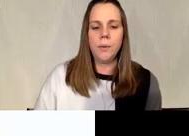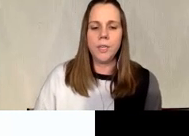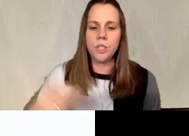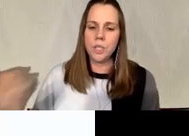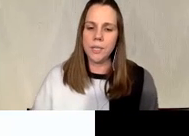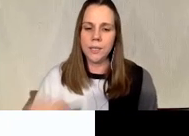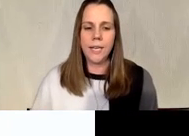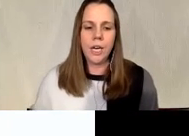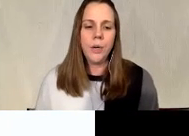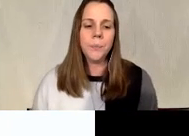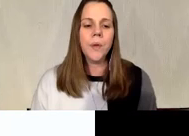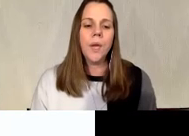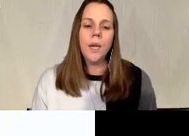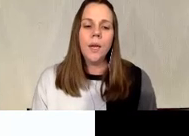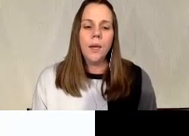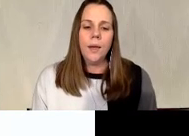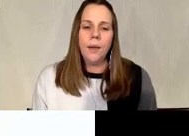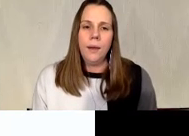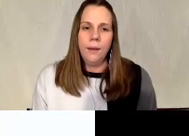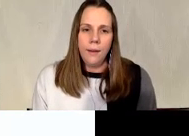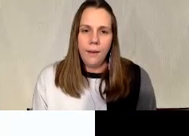learn language later.